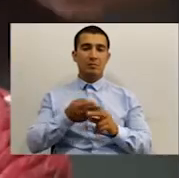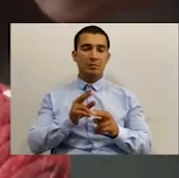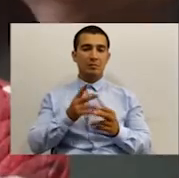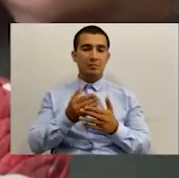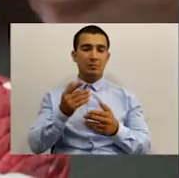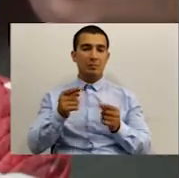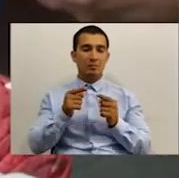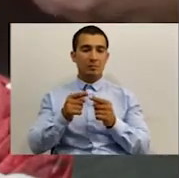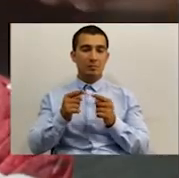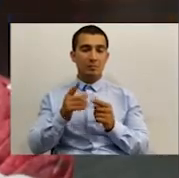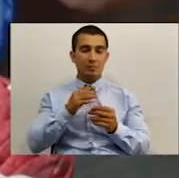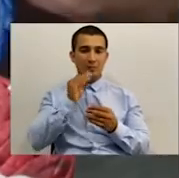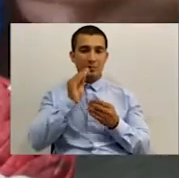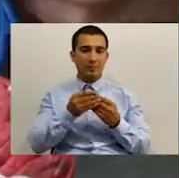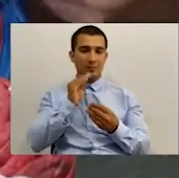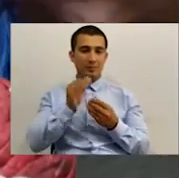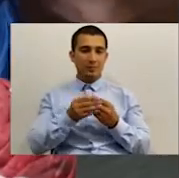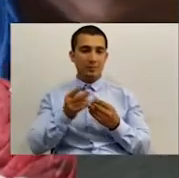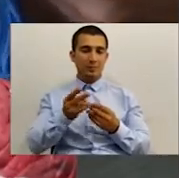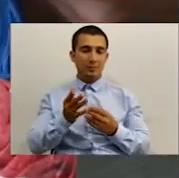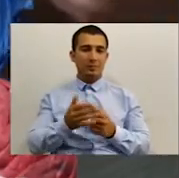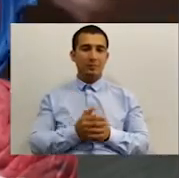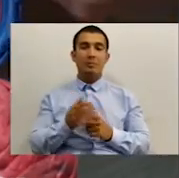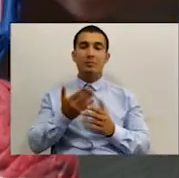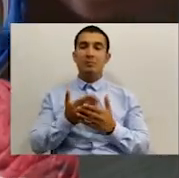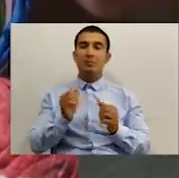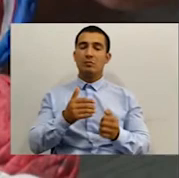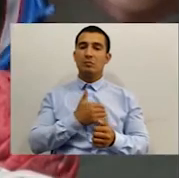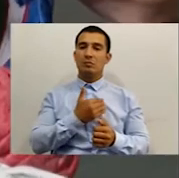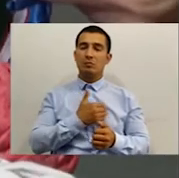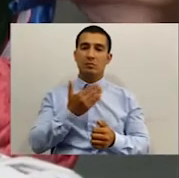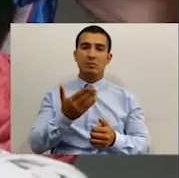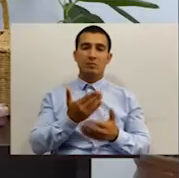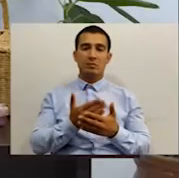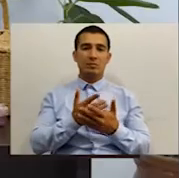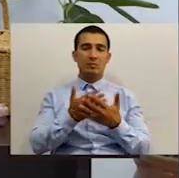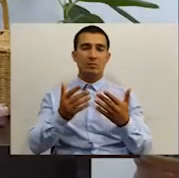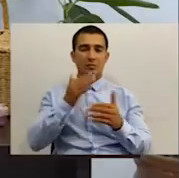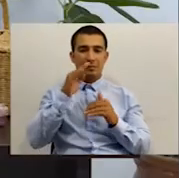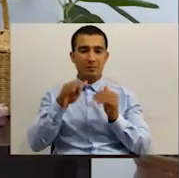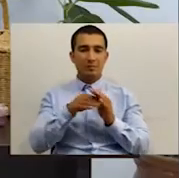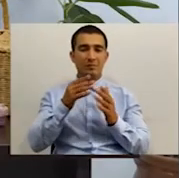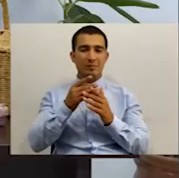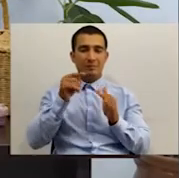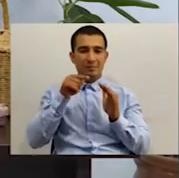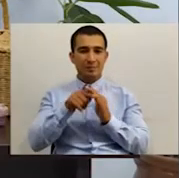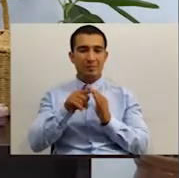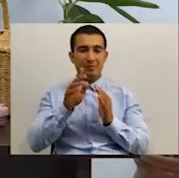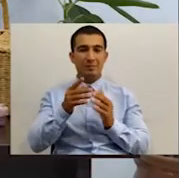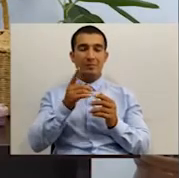Endi bu uchlarini bekitib olamiz. Xolasizlar ichiga kirgizib olsa,